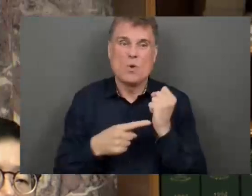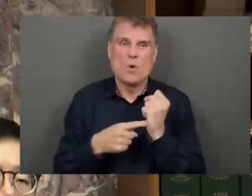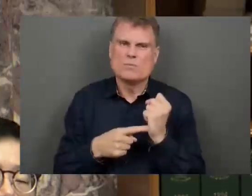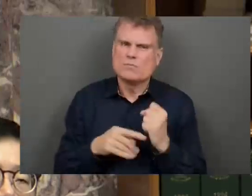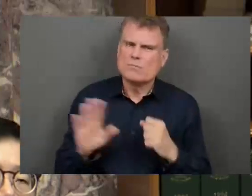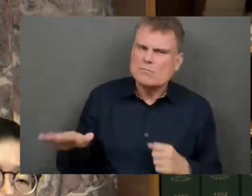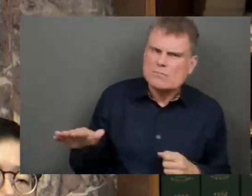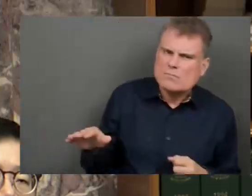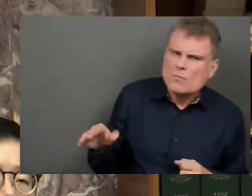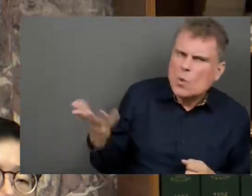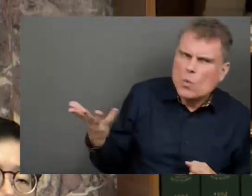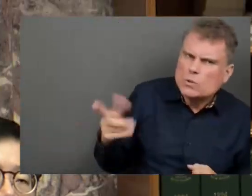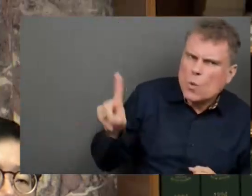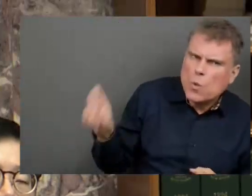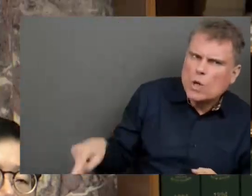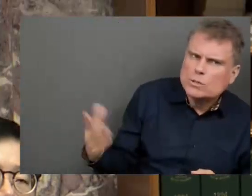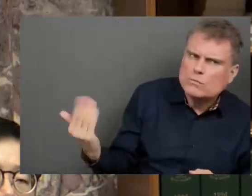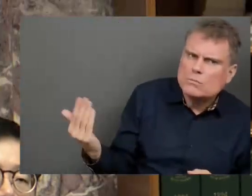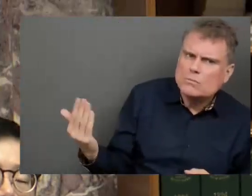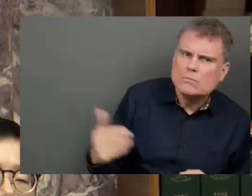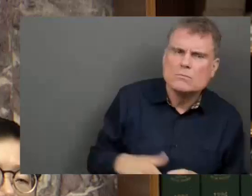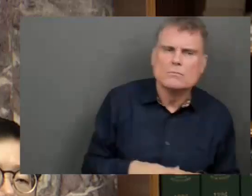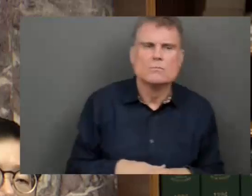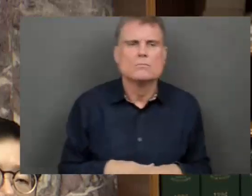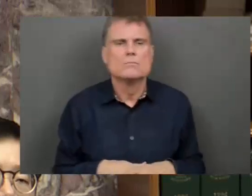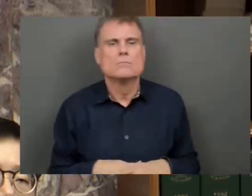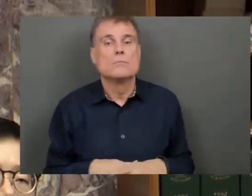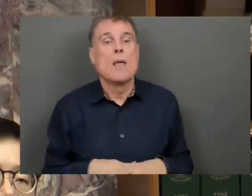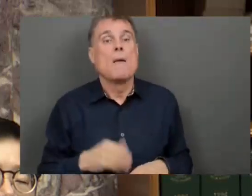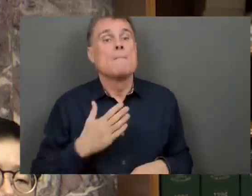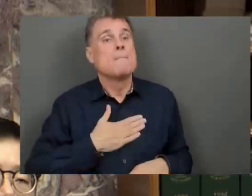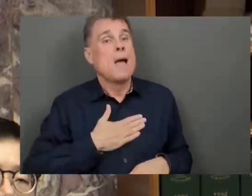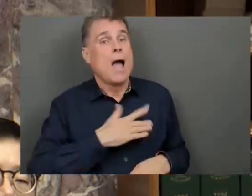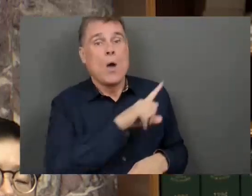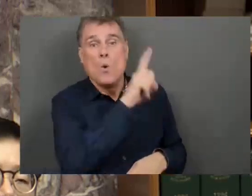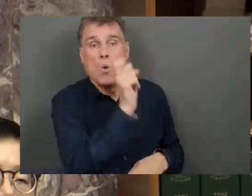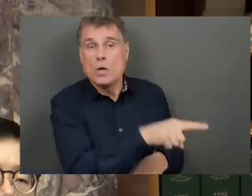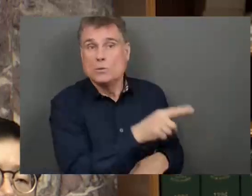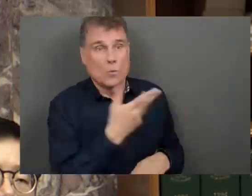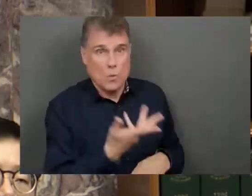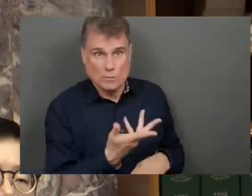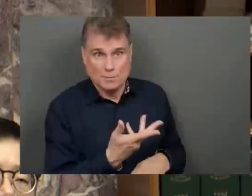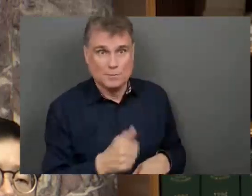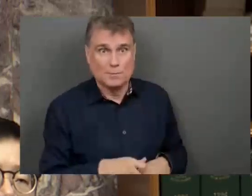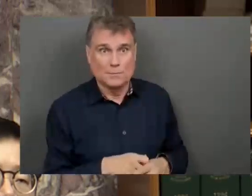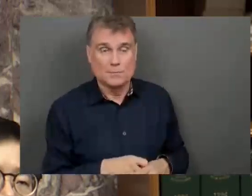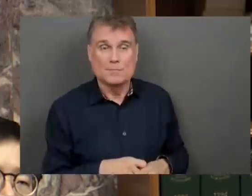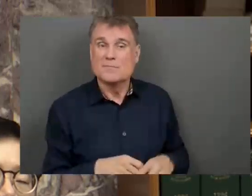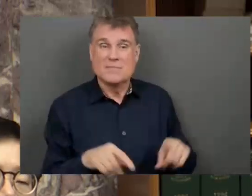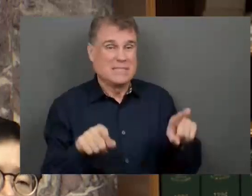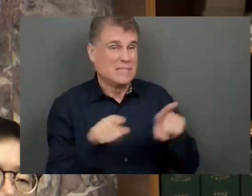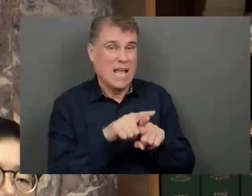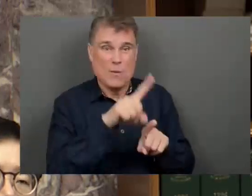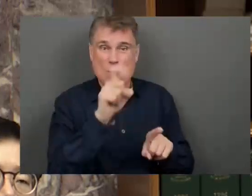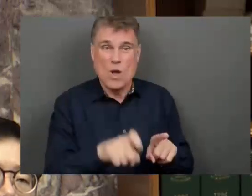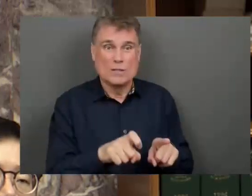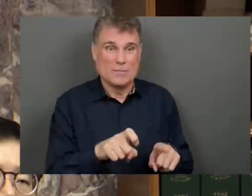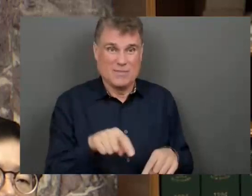My question is the same question that Mary Jean came to ask me in my office.